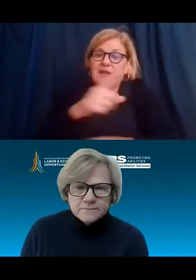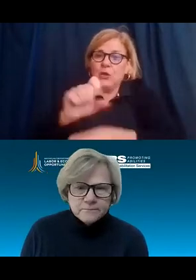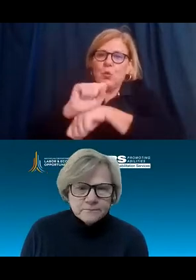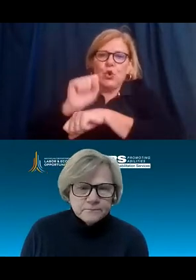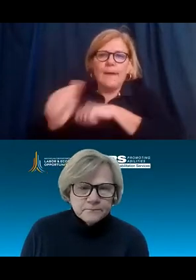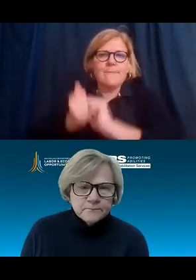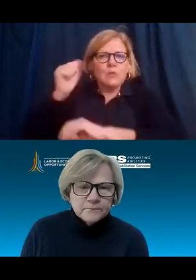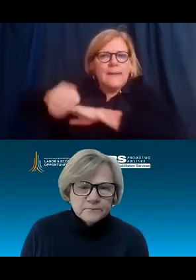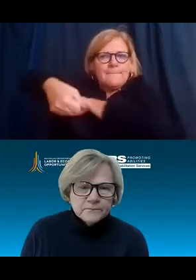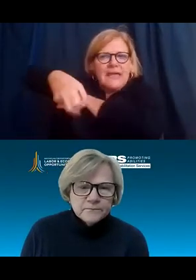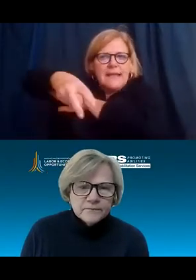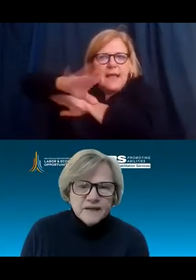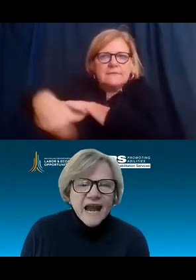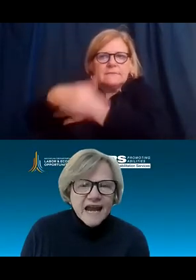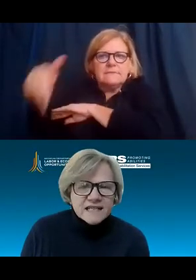shift.